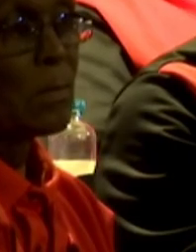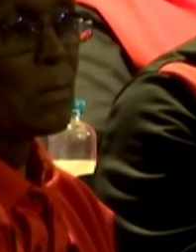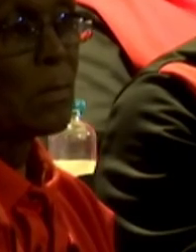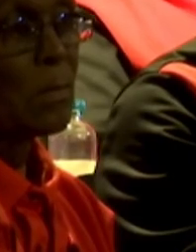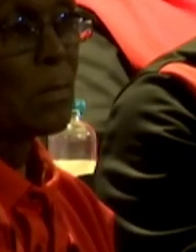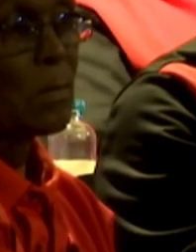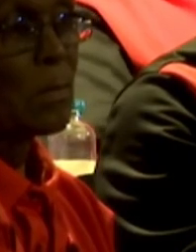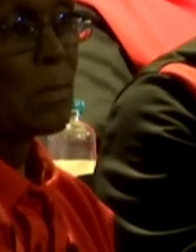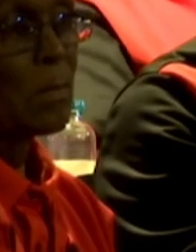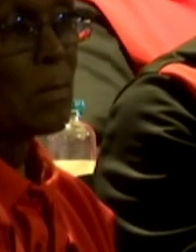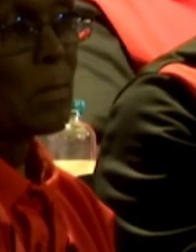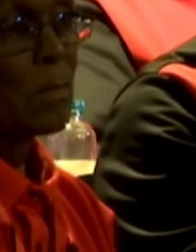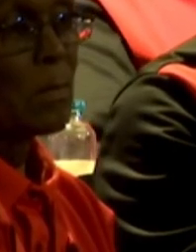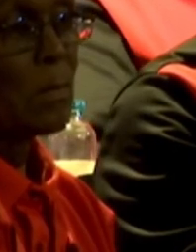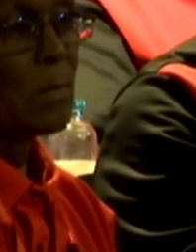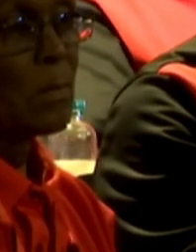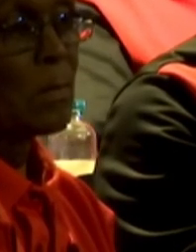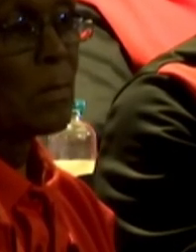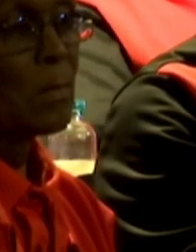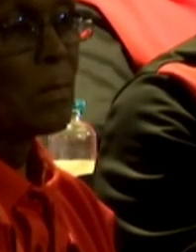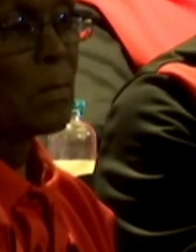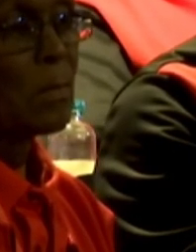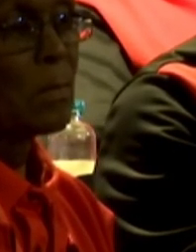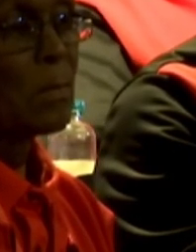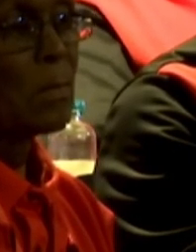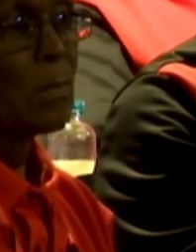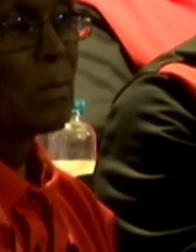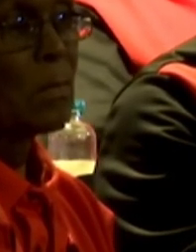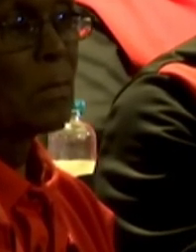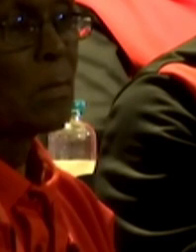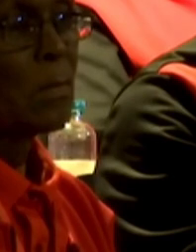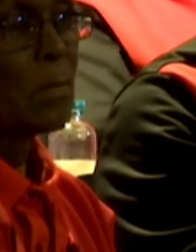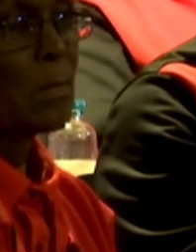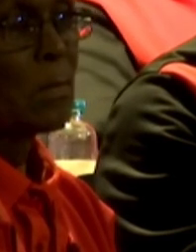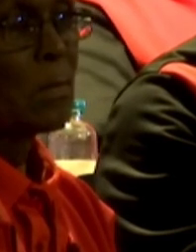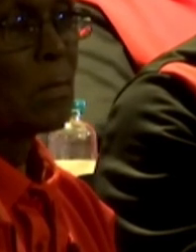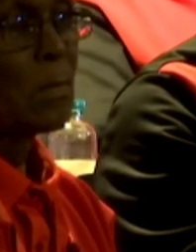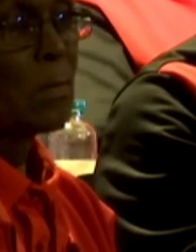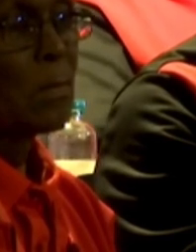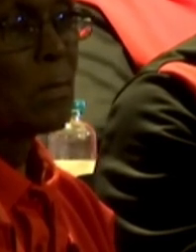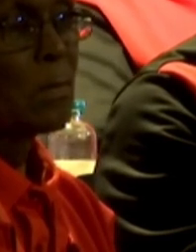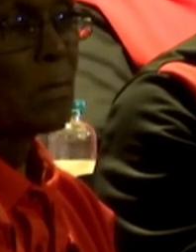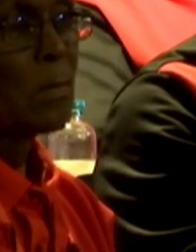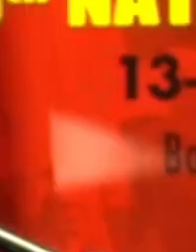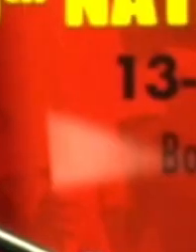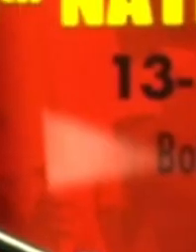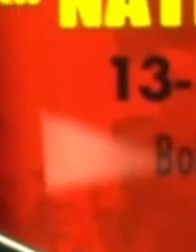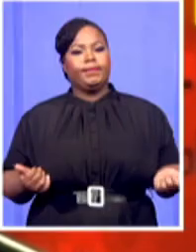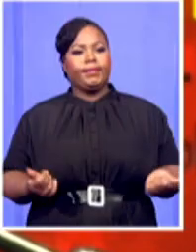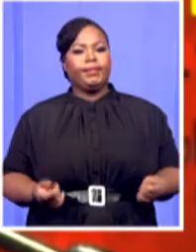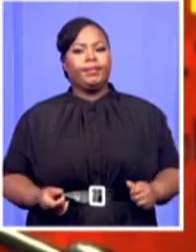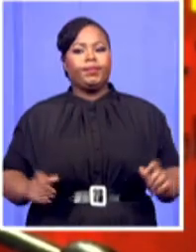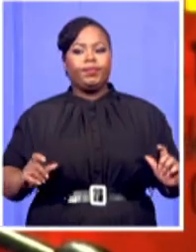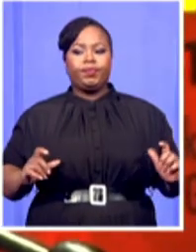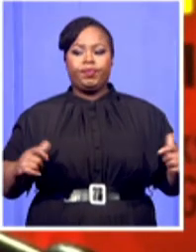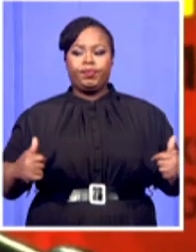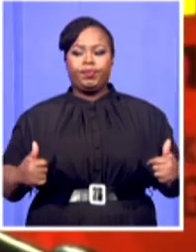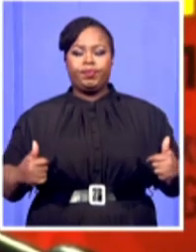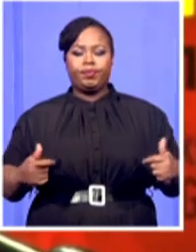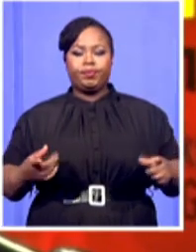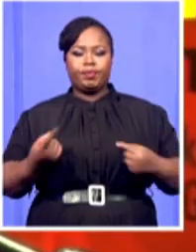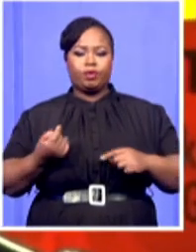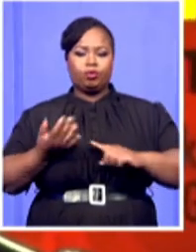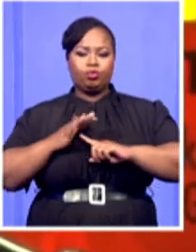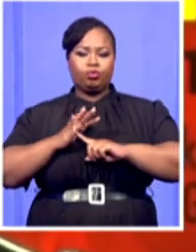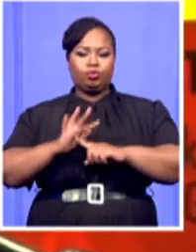its revolutionary demands. So therefore, leadership, Congress should reflect